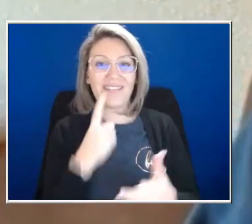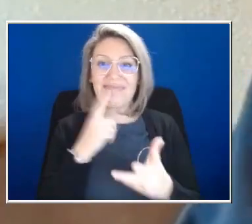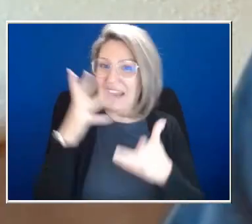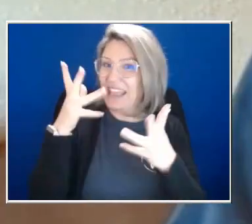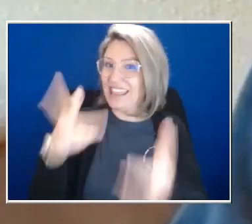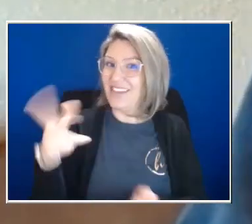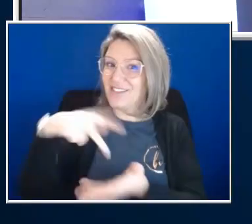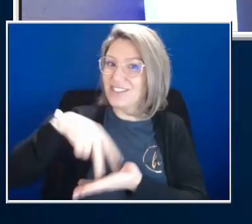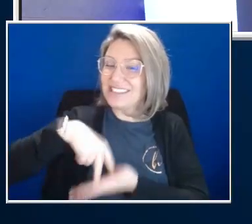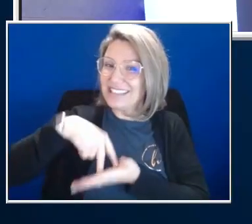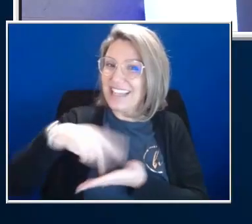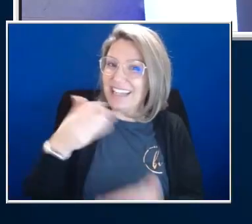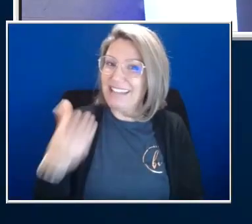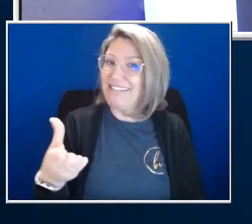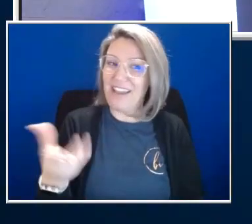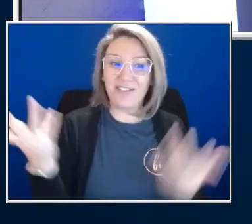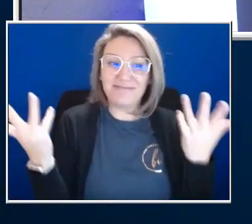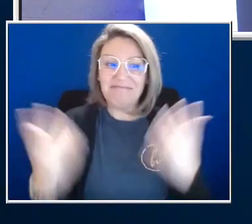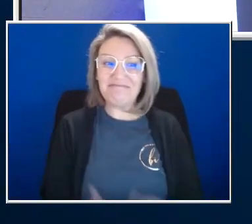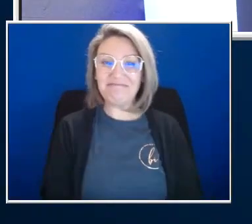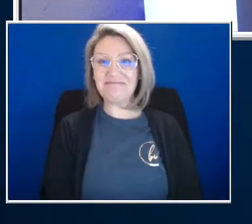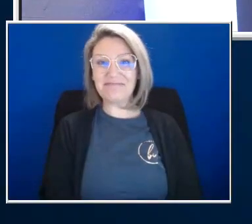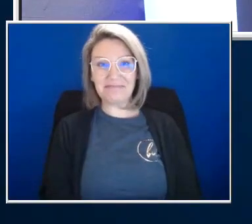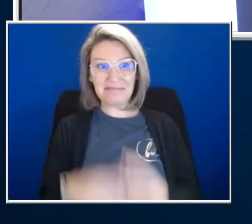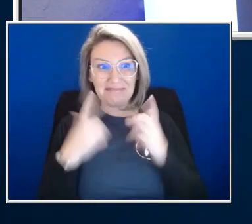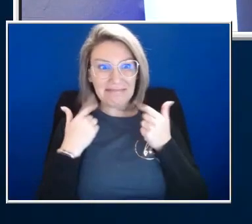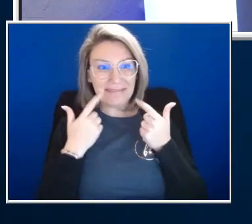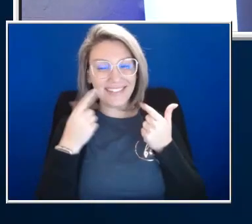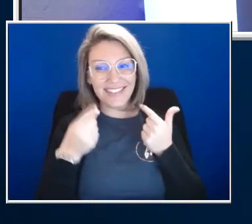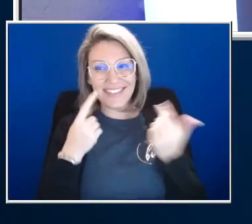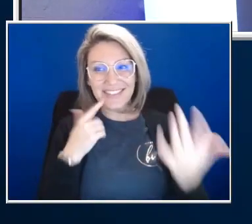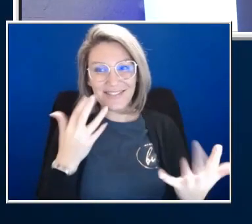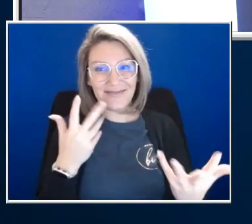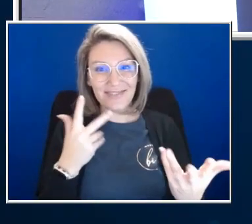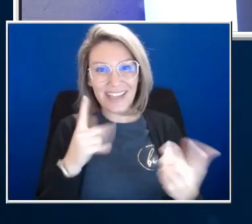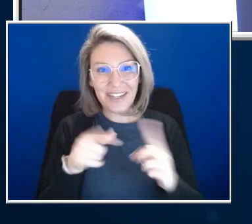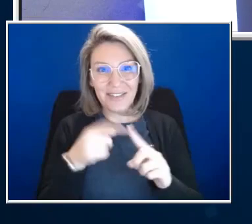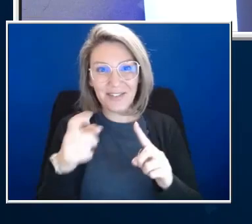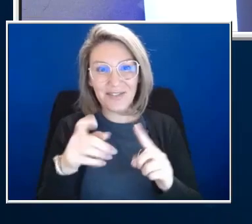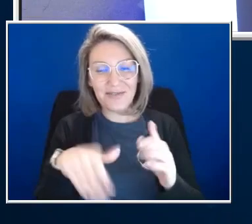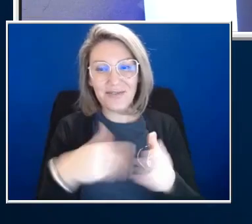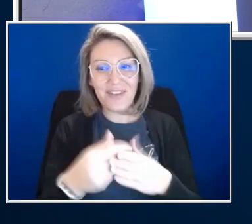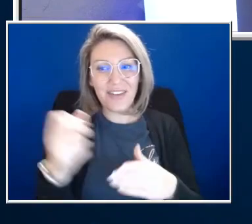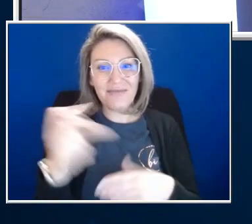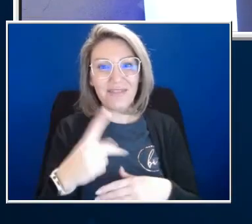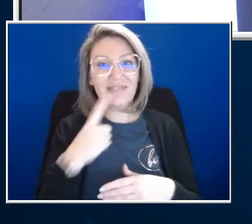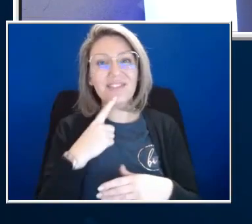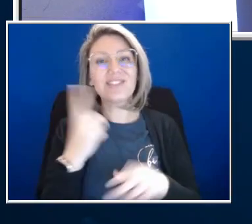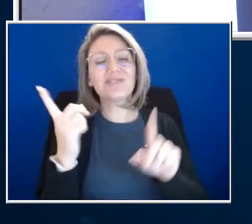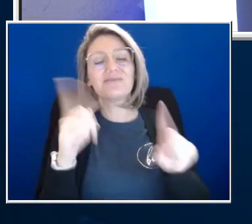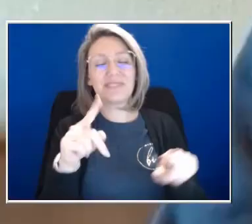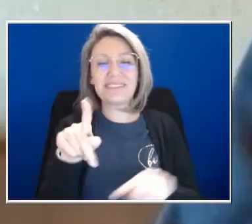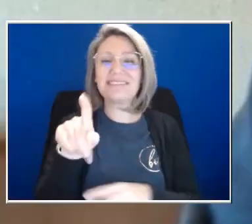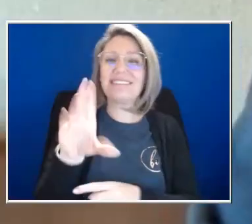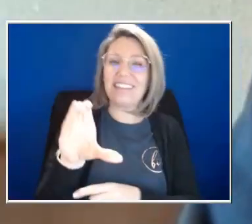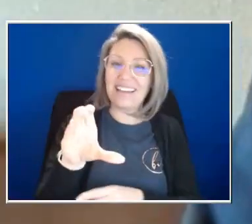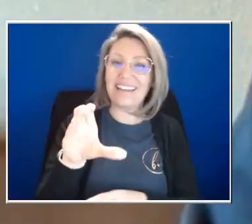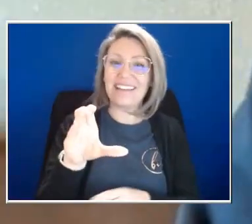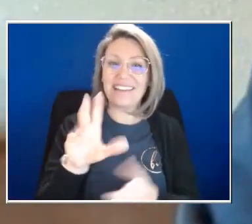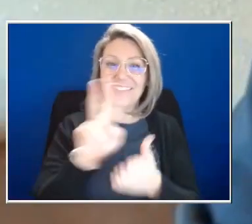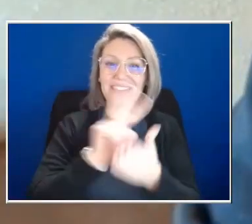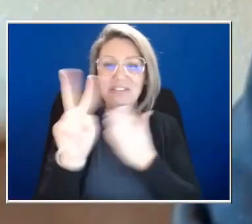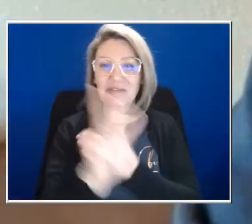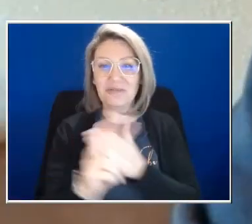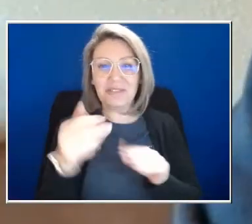there. Was she waiting for you when you got back? She actually did come to Kansas City 2 weeks after my transplant, when I was